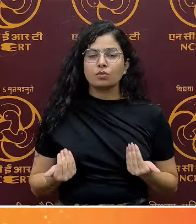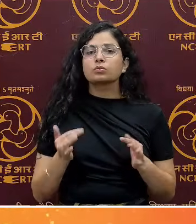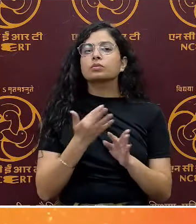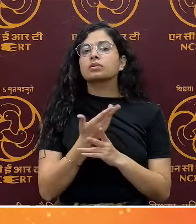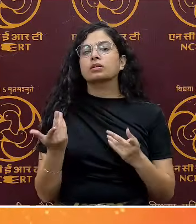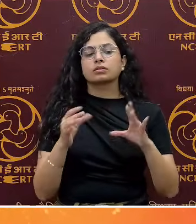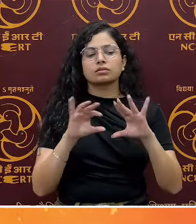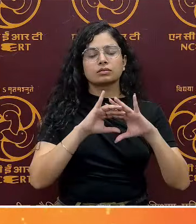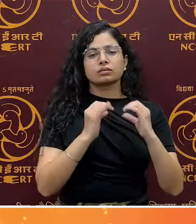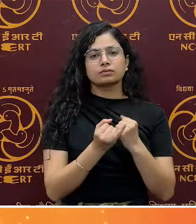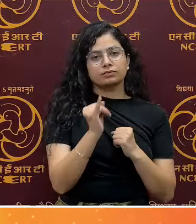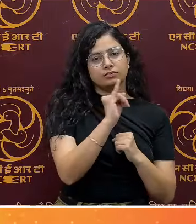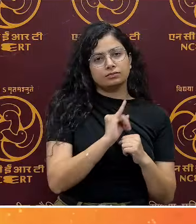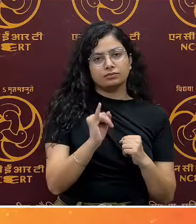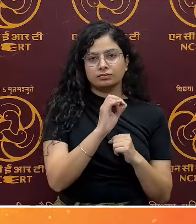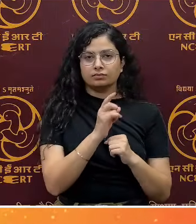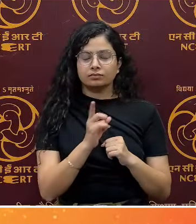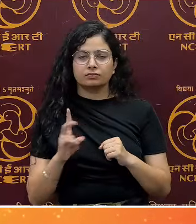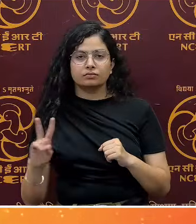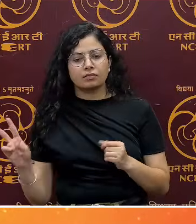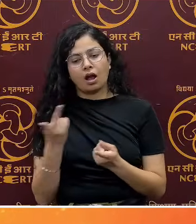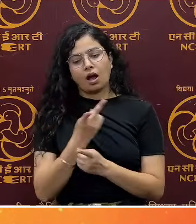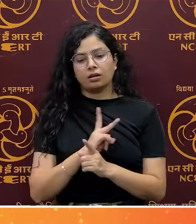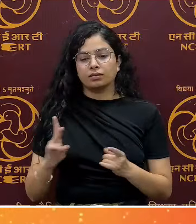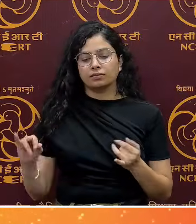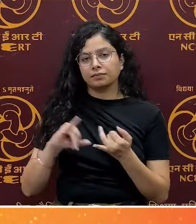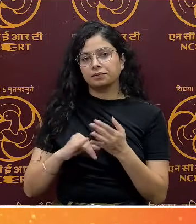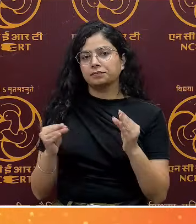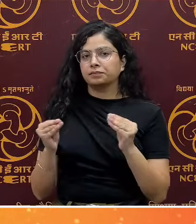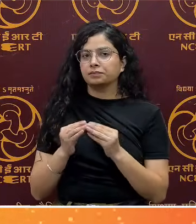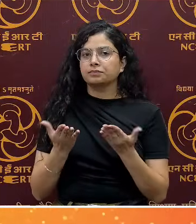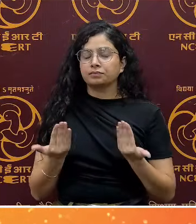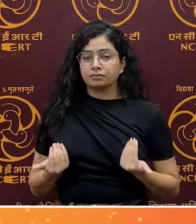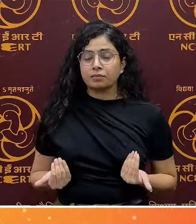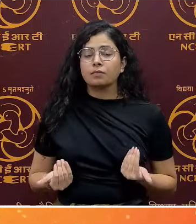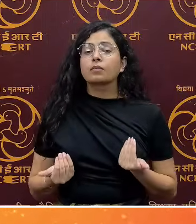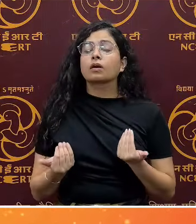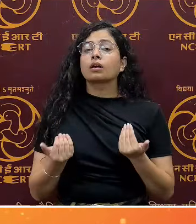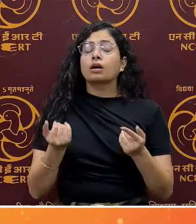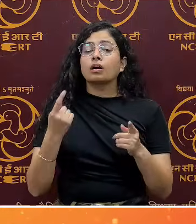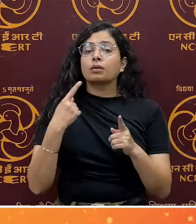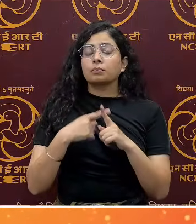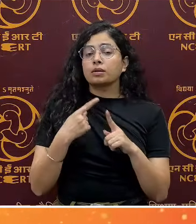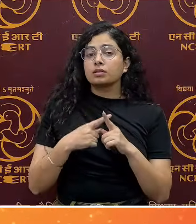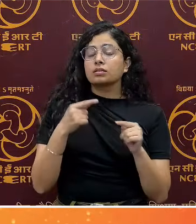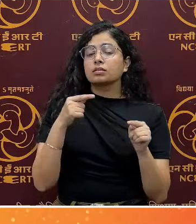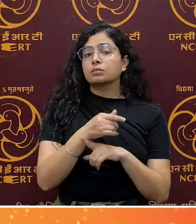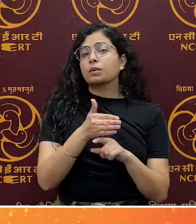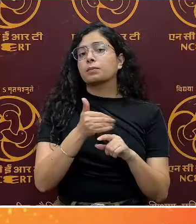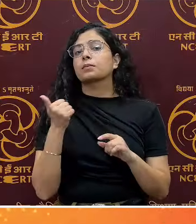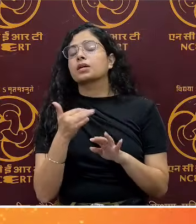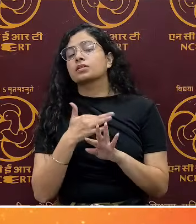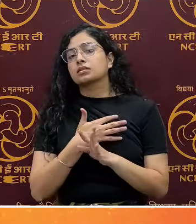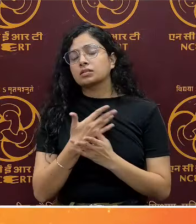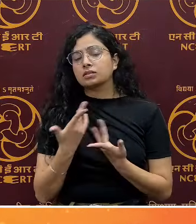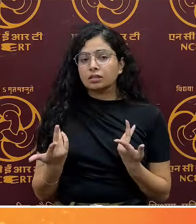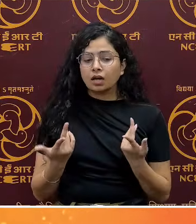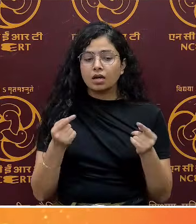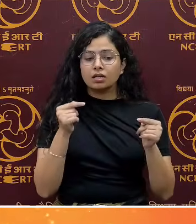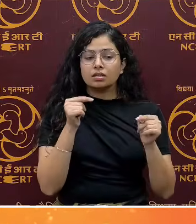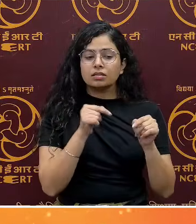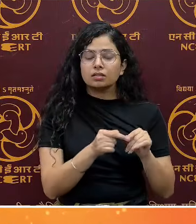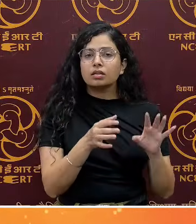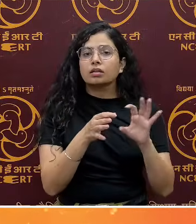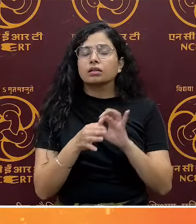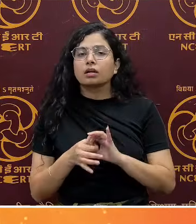Okay. Across the subjects, these virtual labs are available. And the best thing is that we do not need this